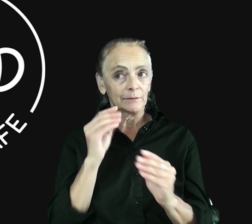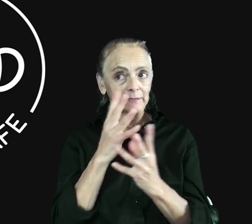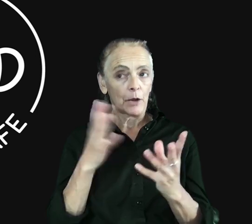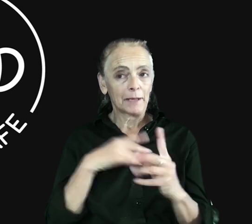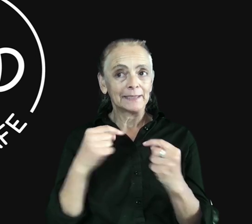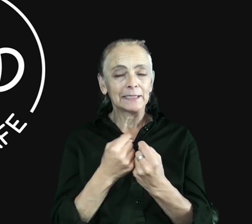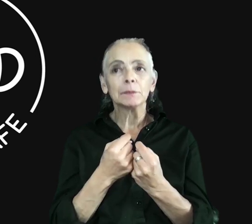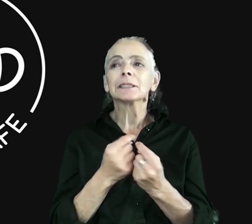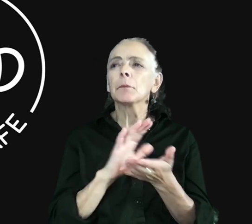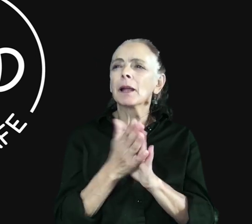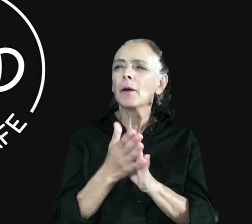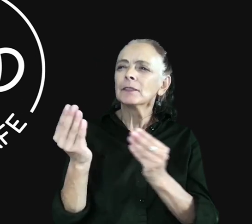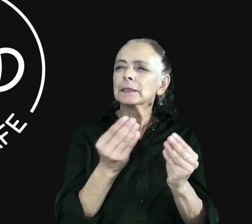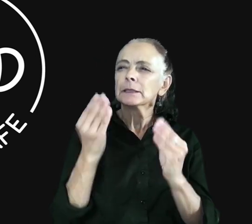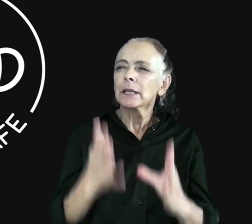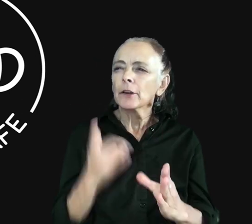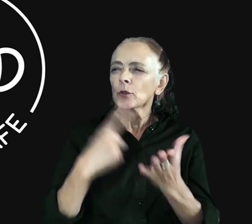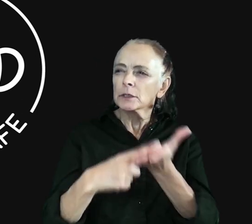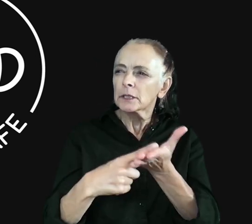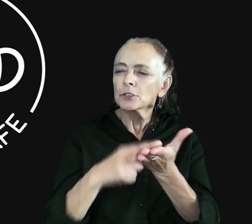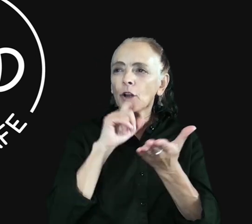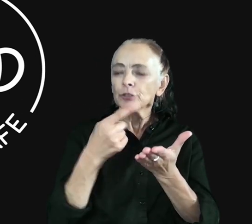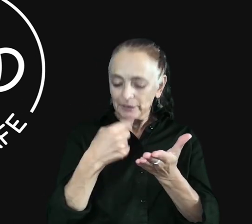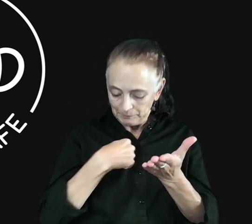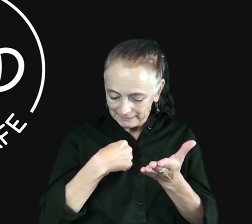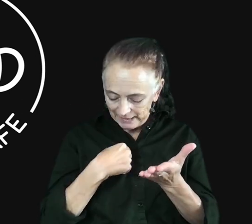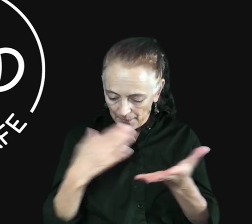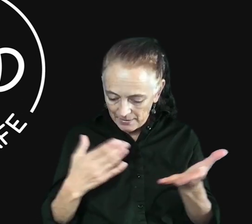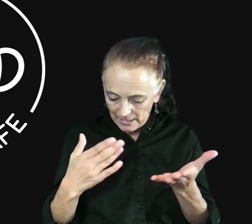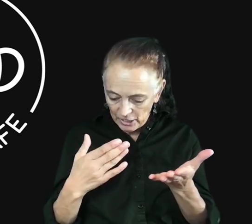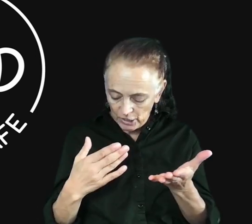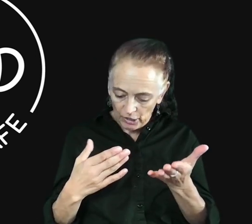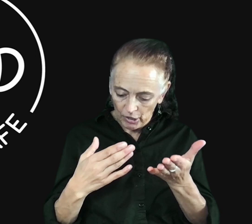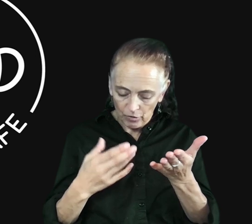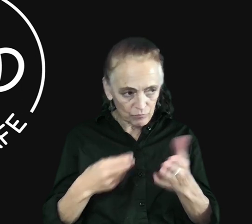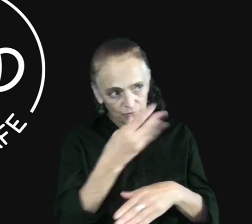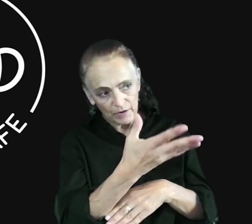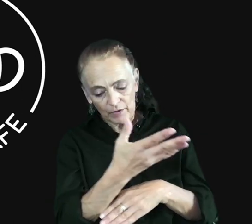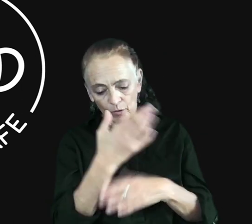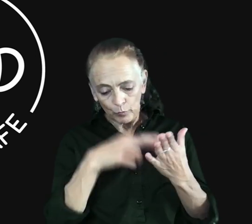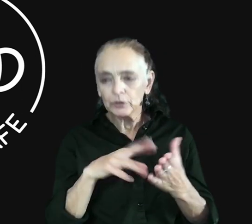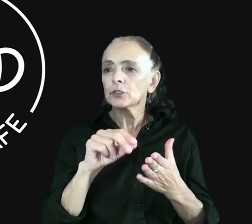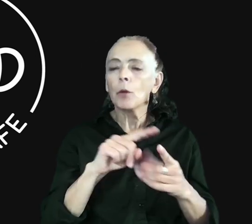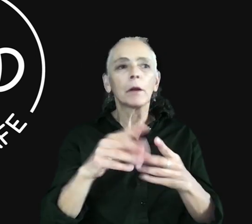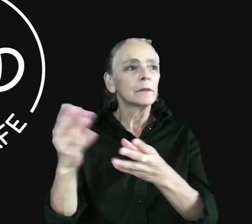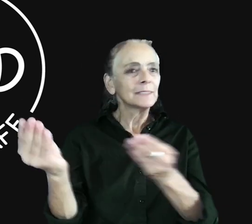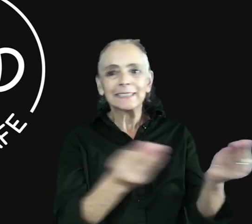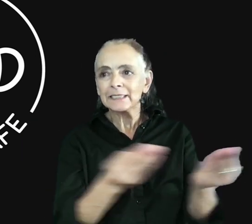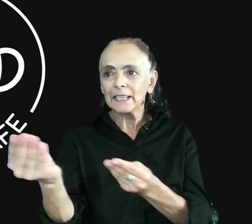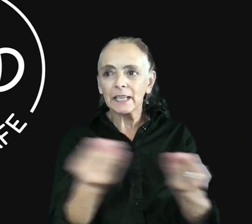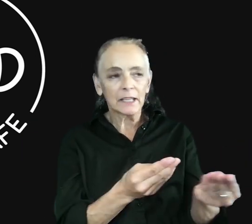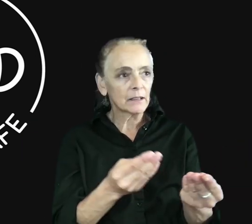a facilitator of the discussion not just thinking about yourself as i'm here presenting a piece of research it's really about facilitating a